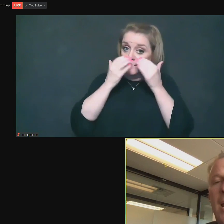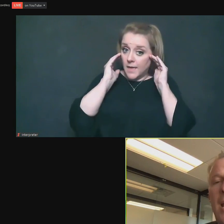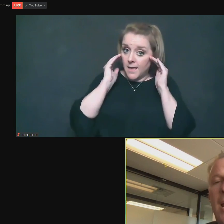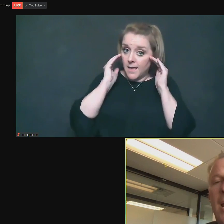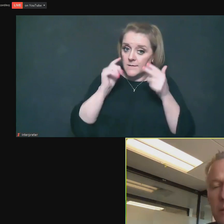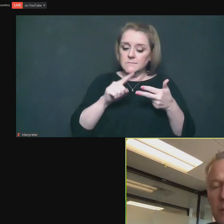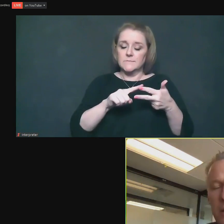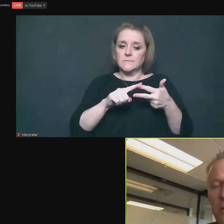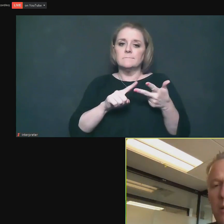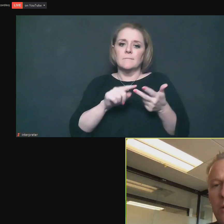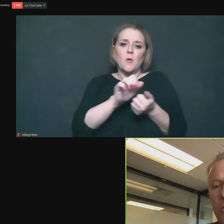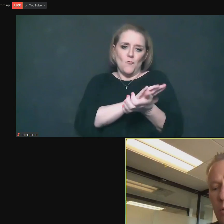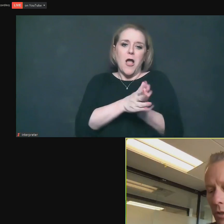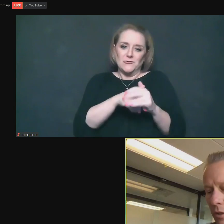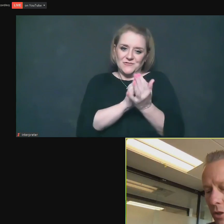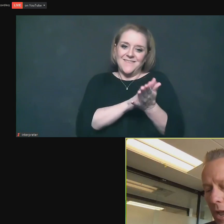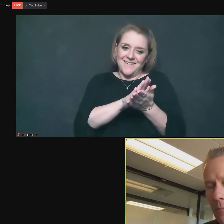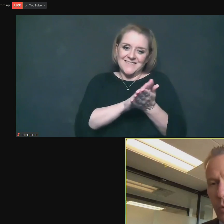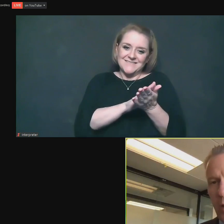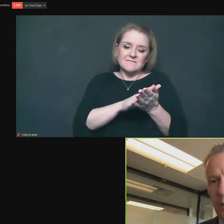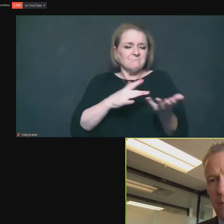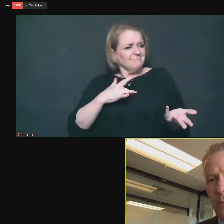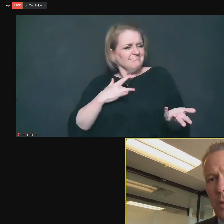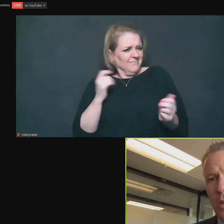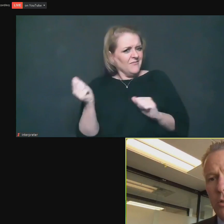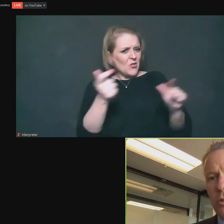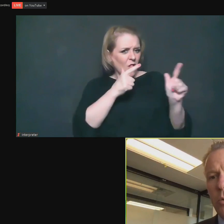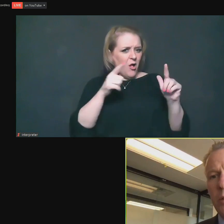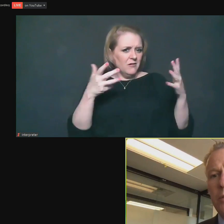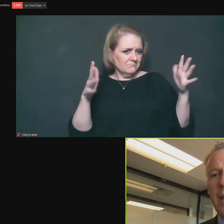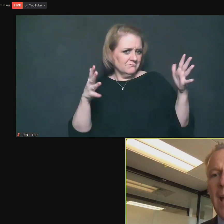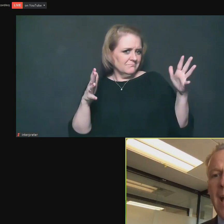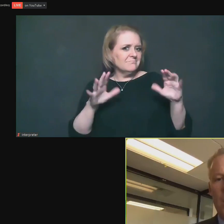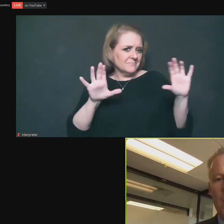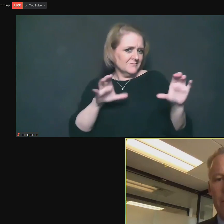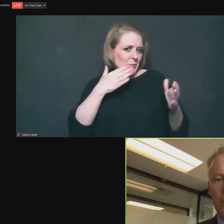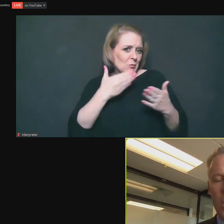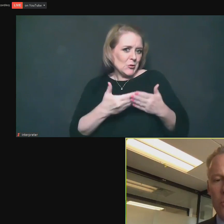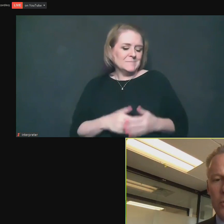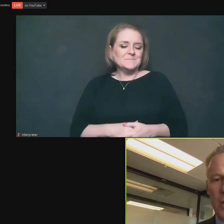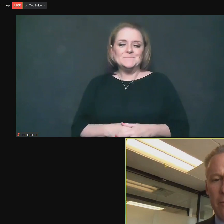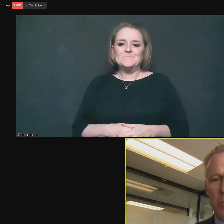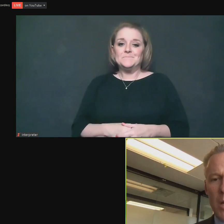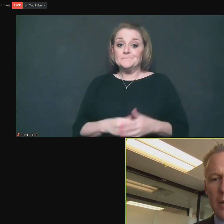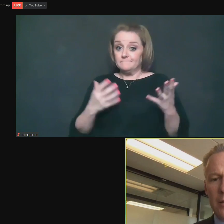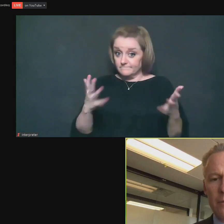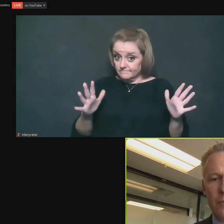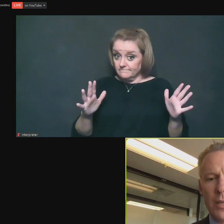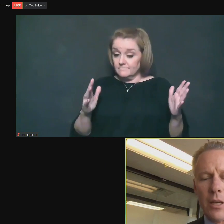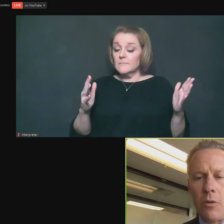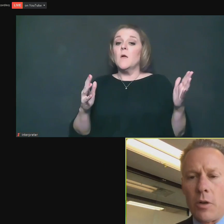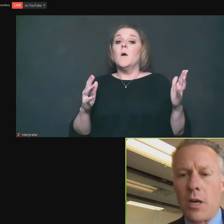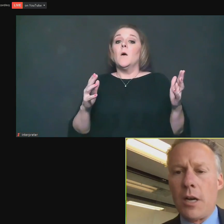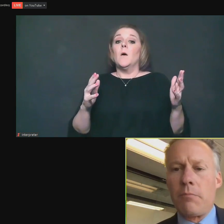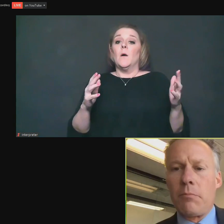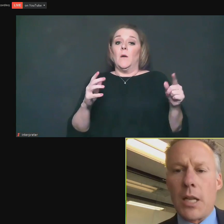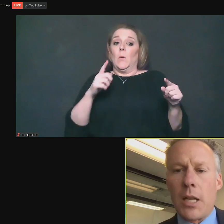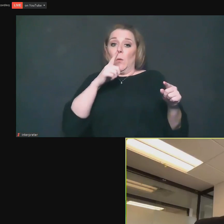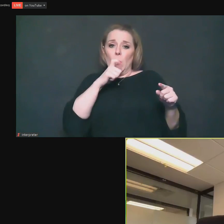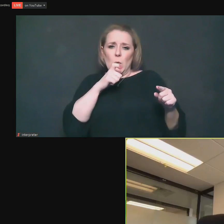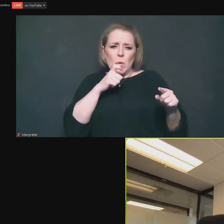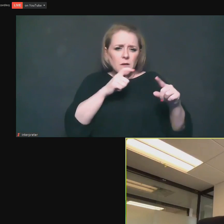your hands, which I think we all continue to do a good job with. So with that, if those that have blocked their video